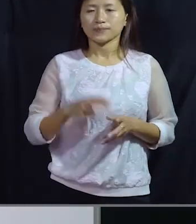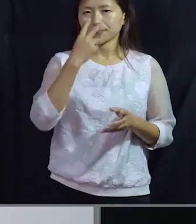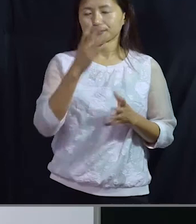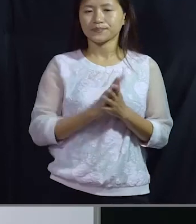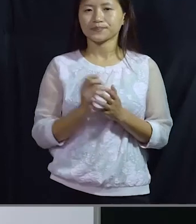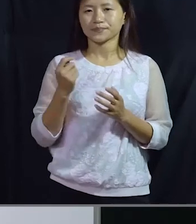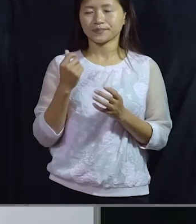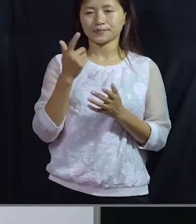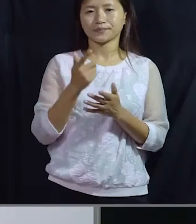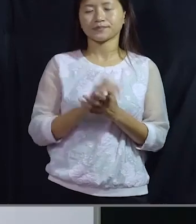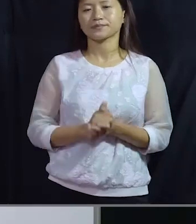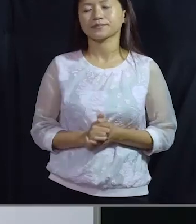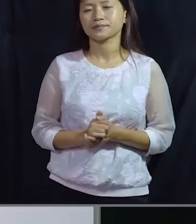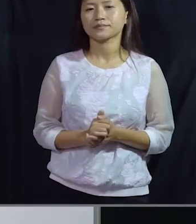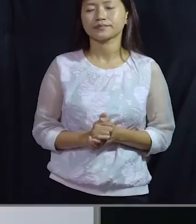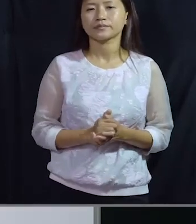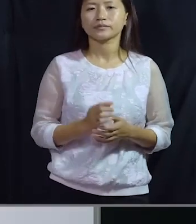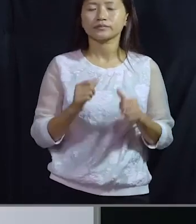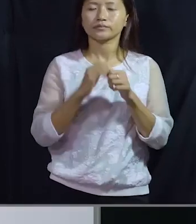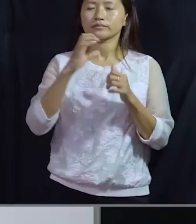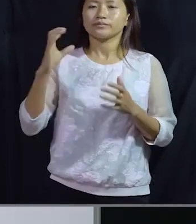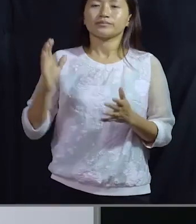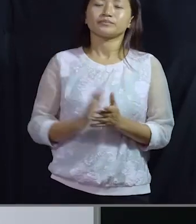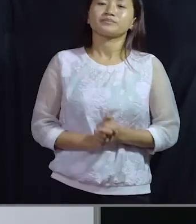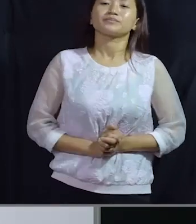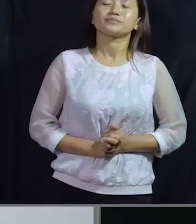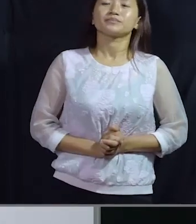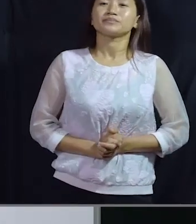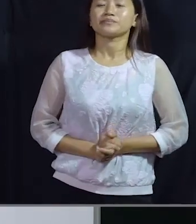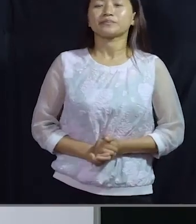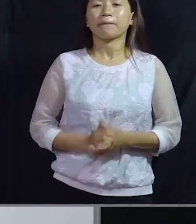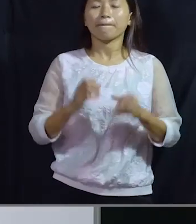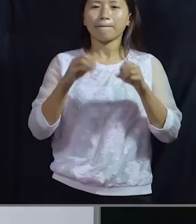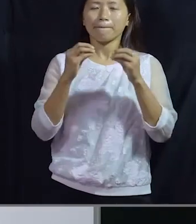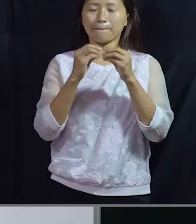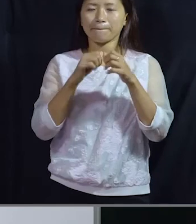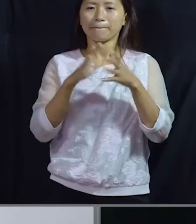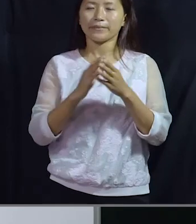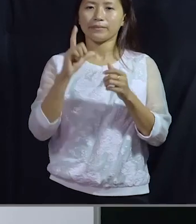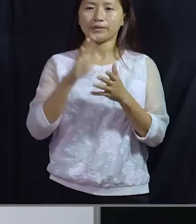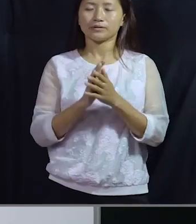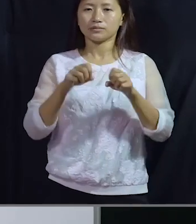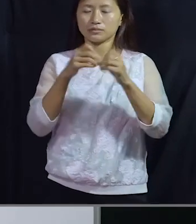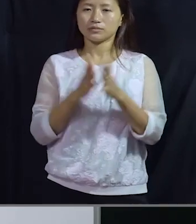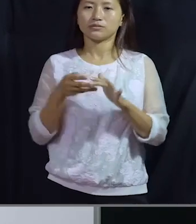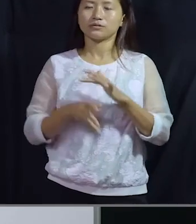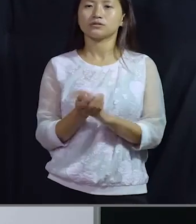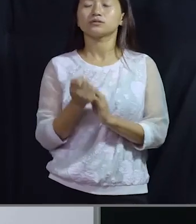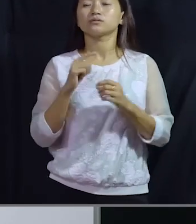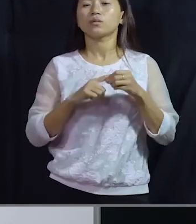let's see here, cash. Cash account is, balance brought down is 15,000, that is already in your